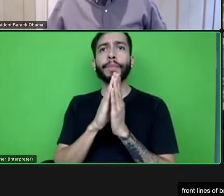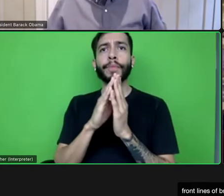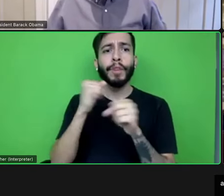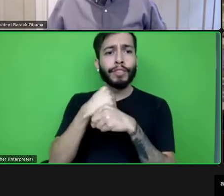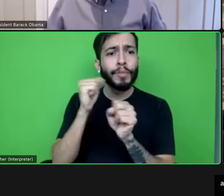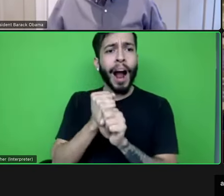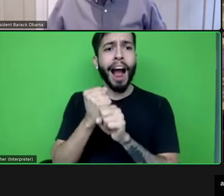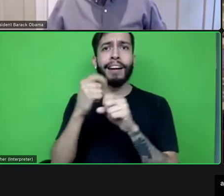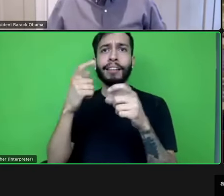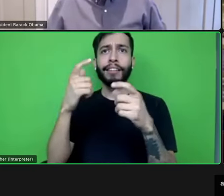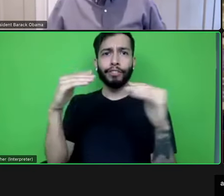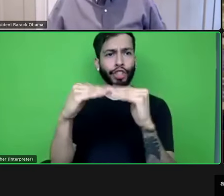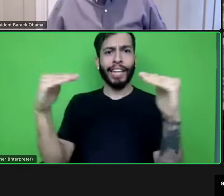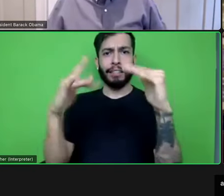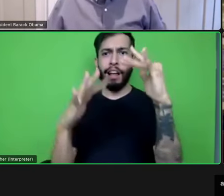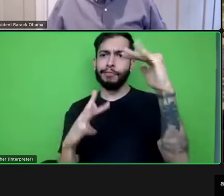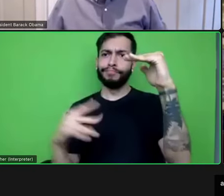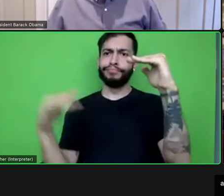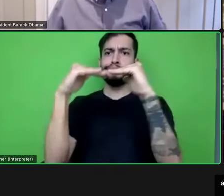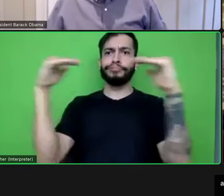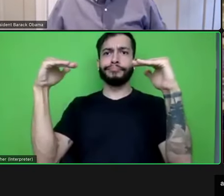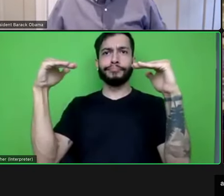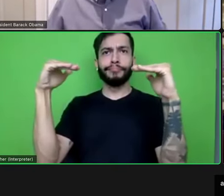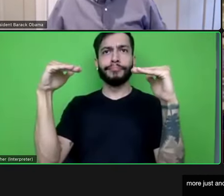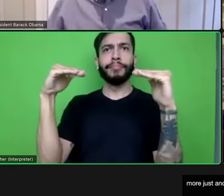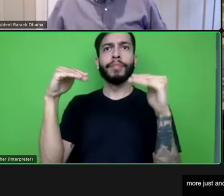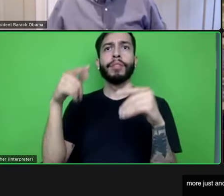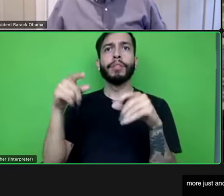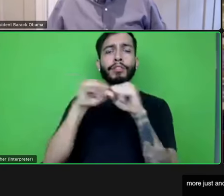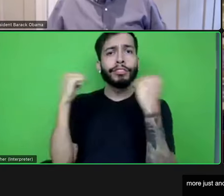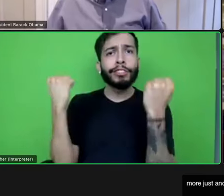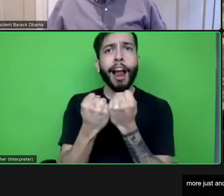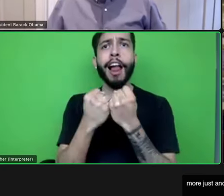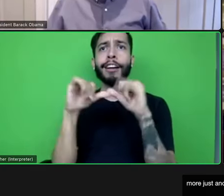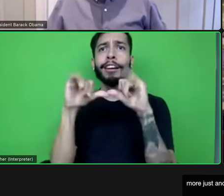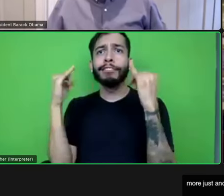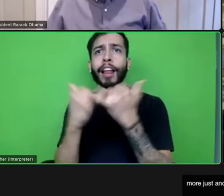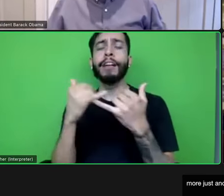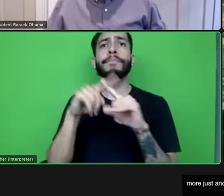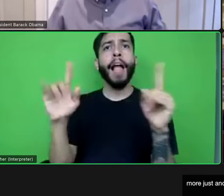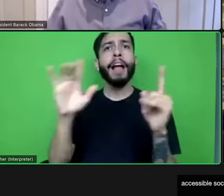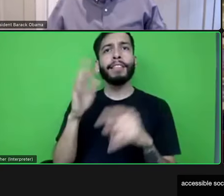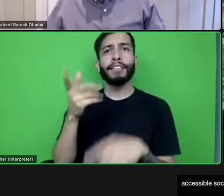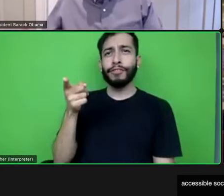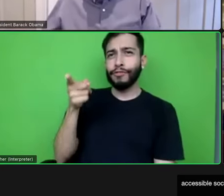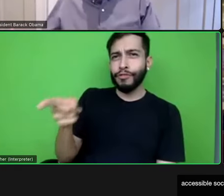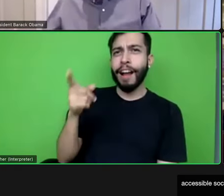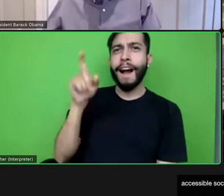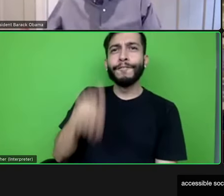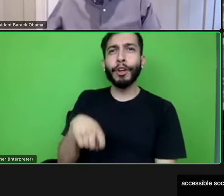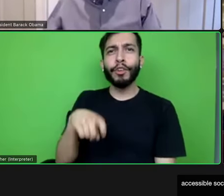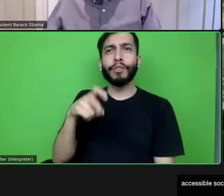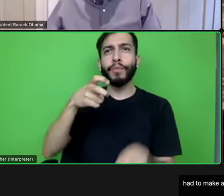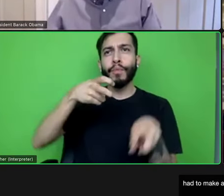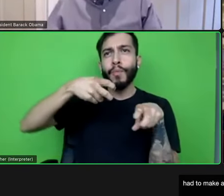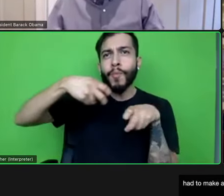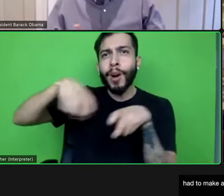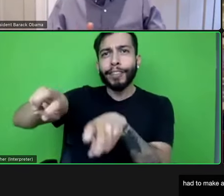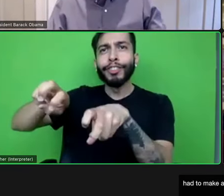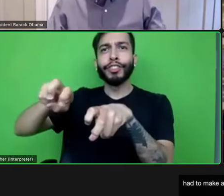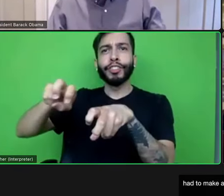equal and accessible society. But you had to make a transition at some point or various points during your